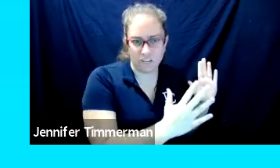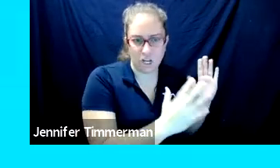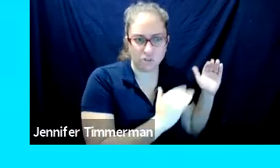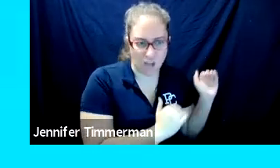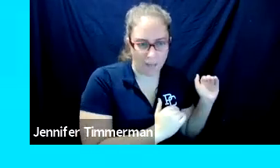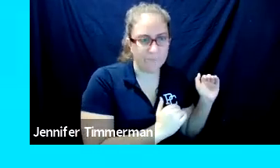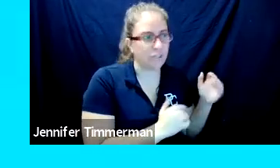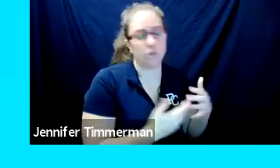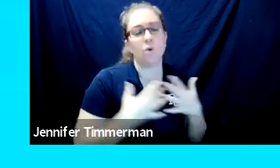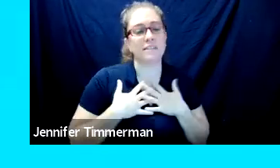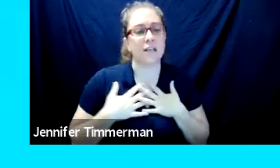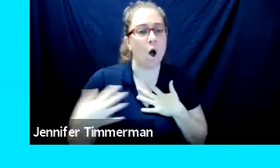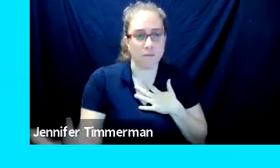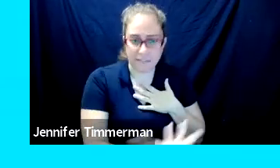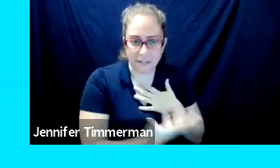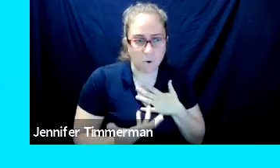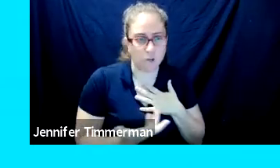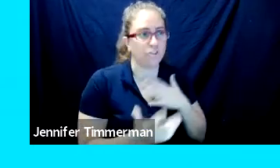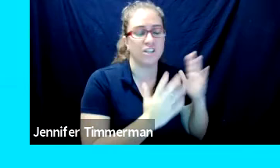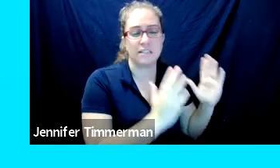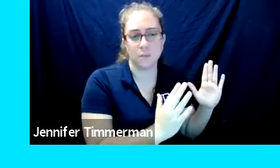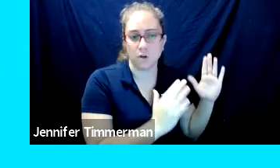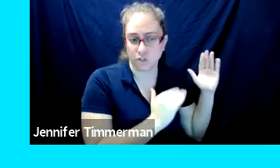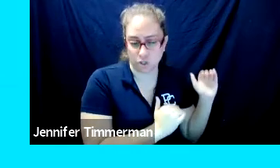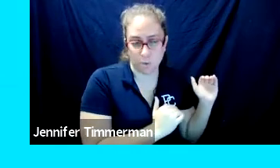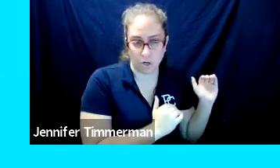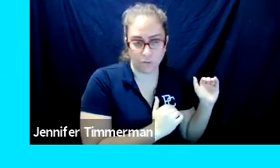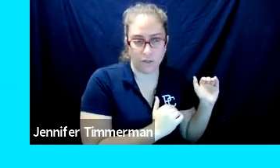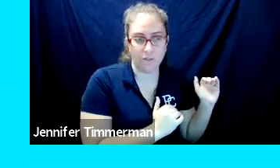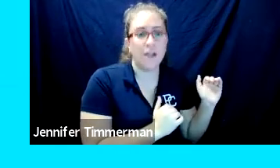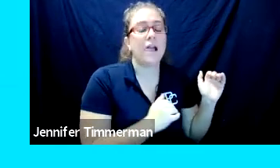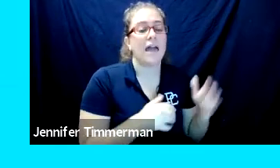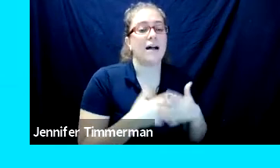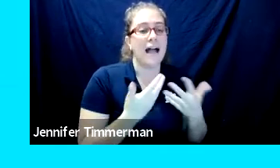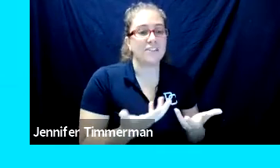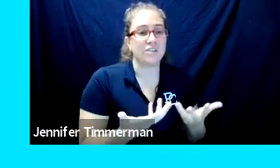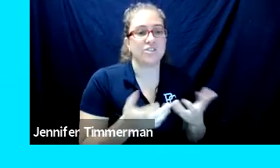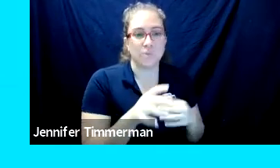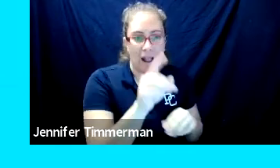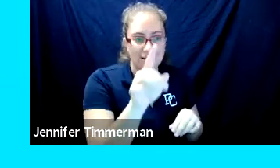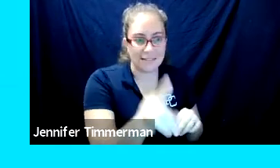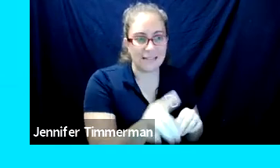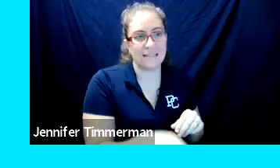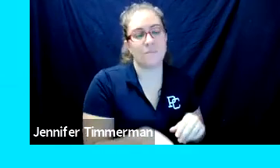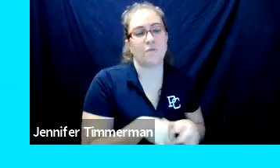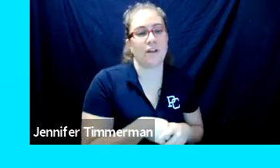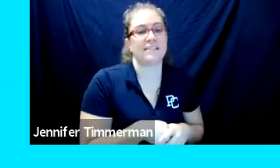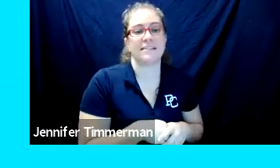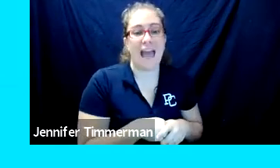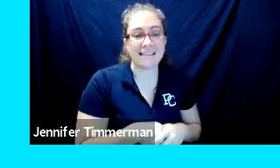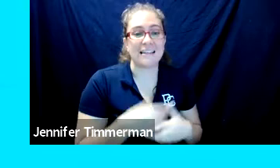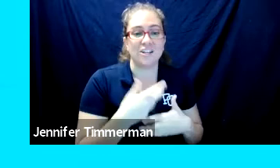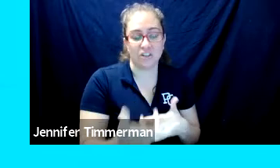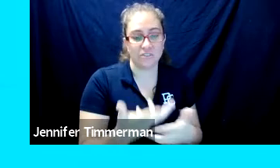personal video chat. So you won't see all of us anymore. You'll just see the person you're partnered with. And I'll ask you just to practice these simple